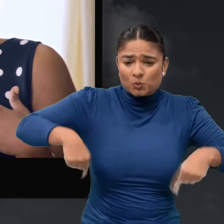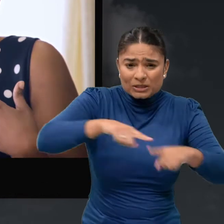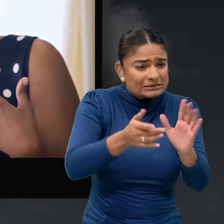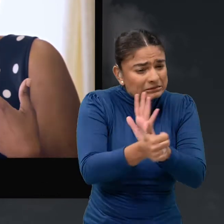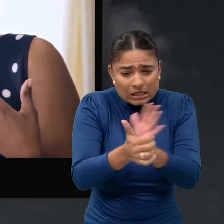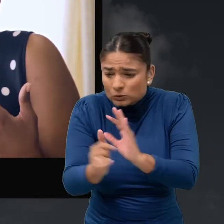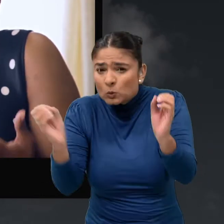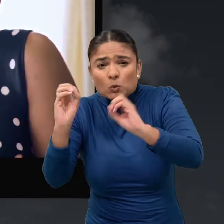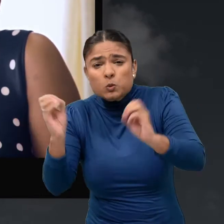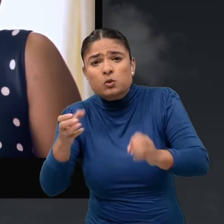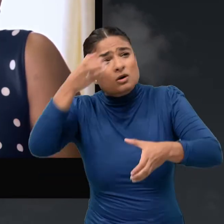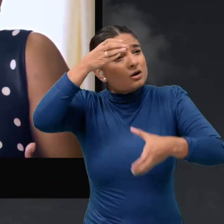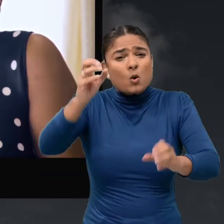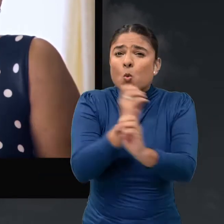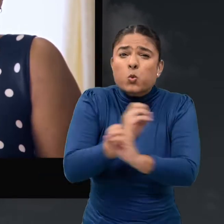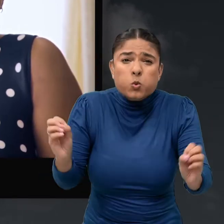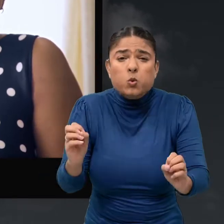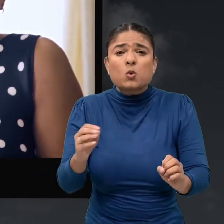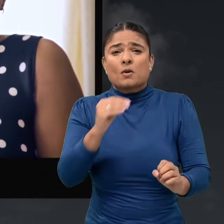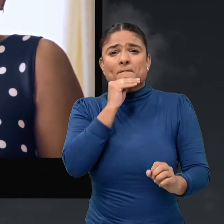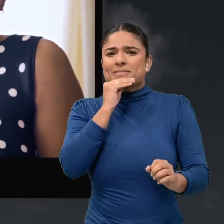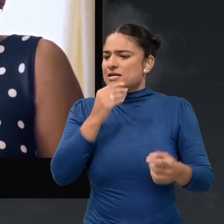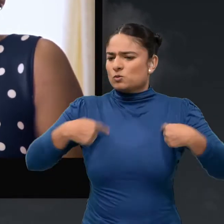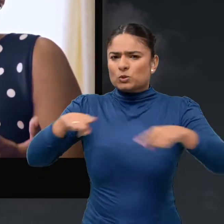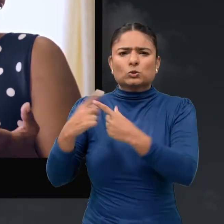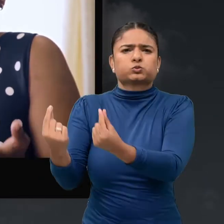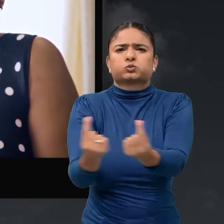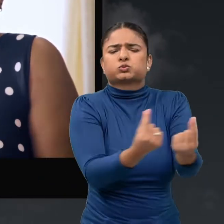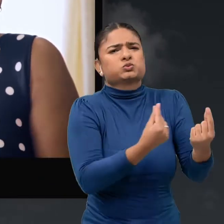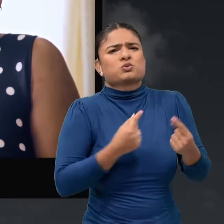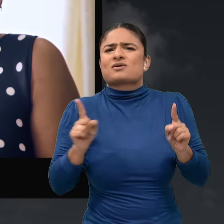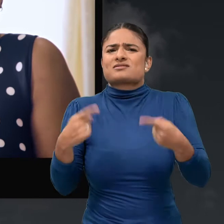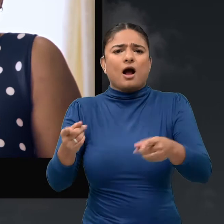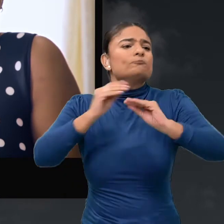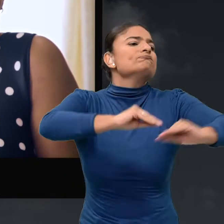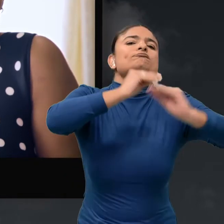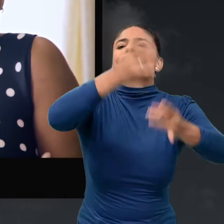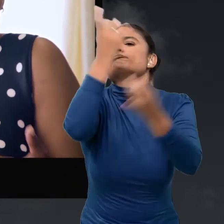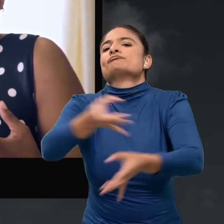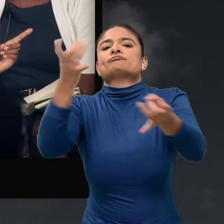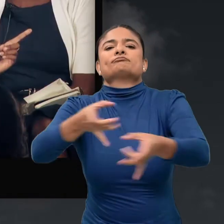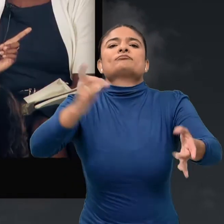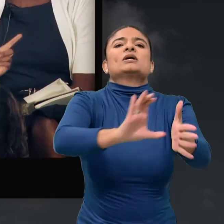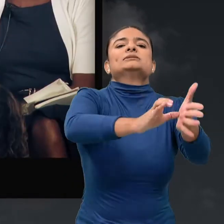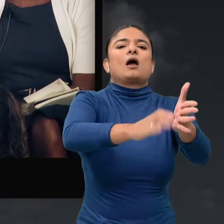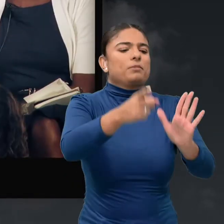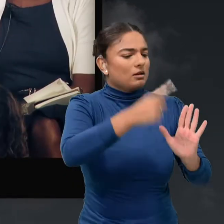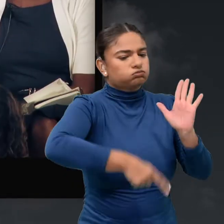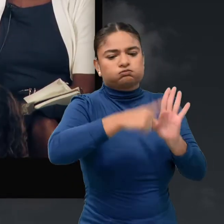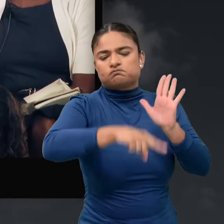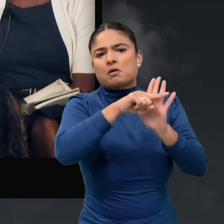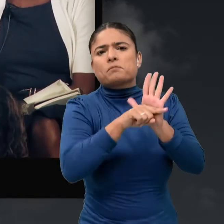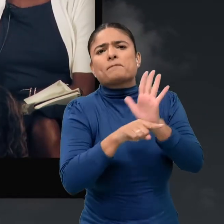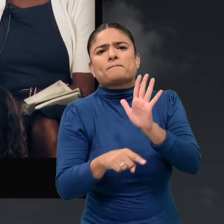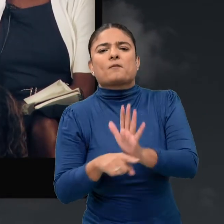if I don't have the skills and the knowledge, I might do an injustice, and I cannot just teach and